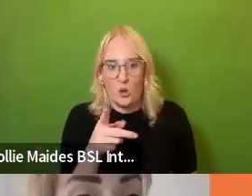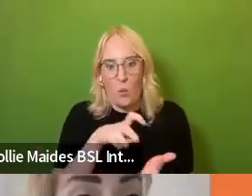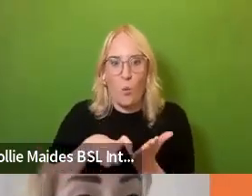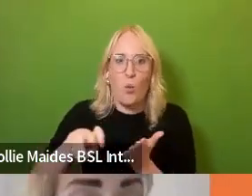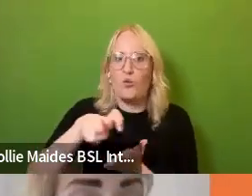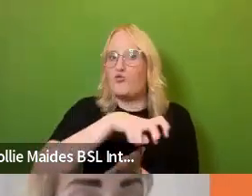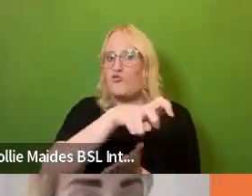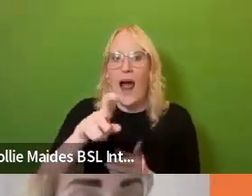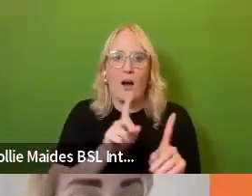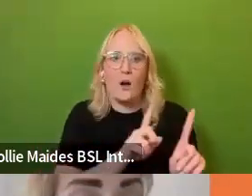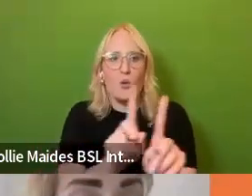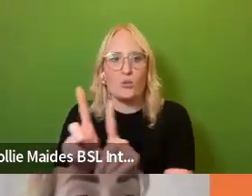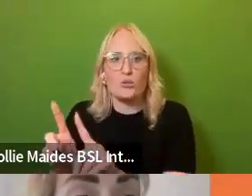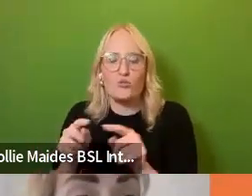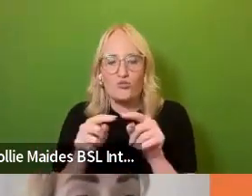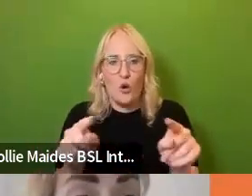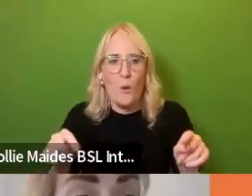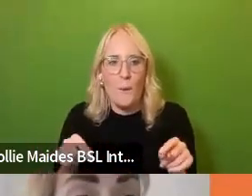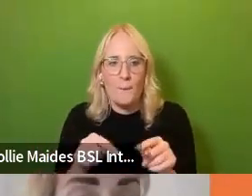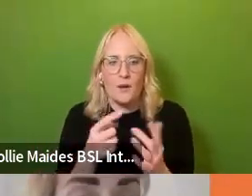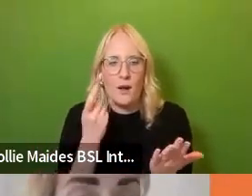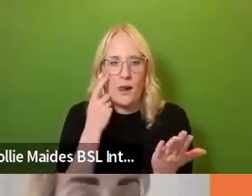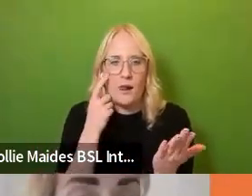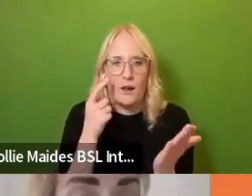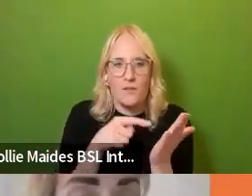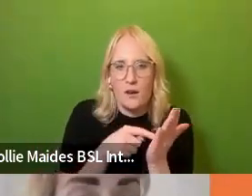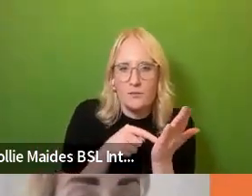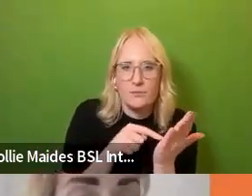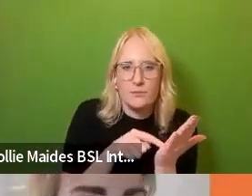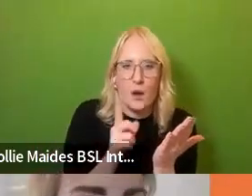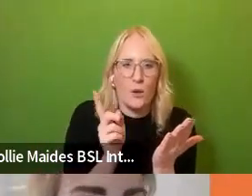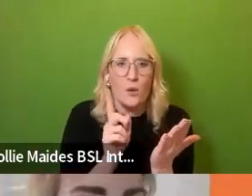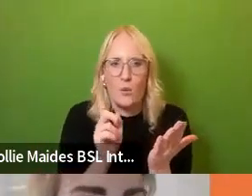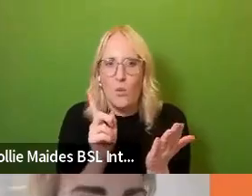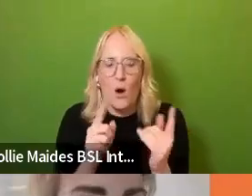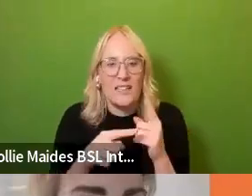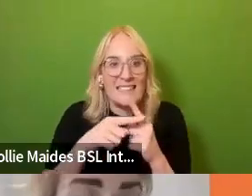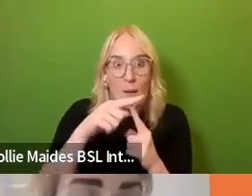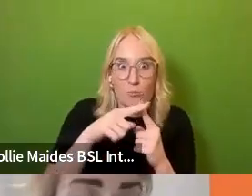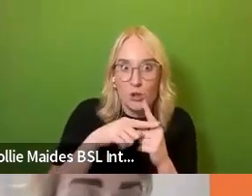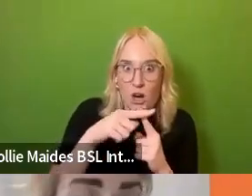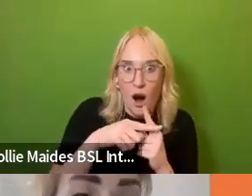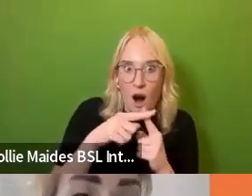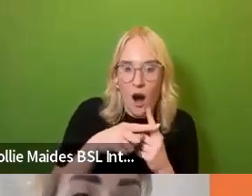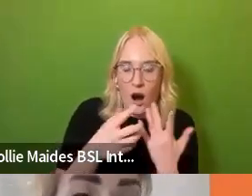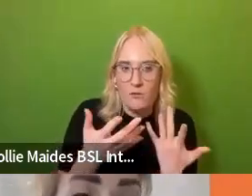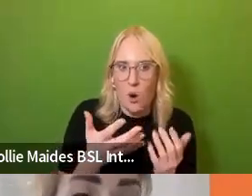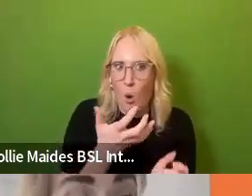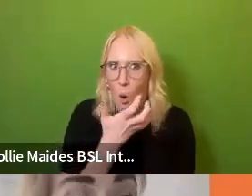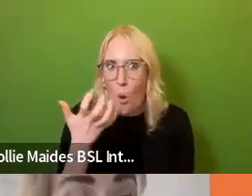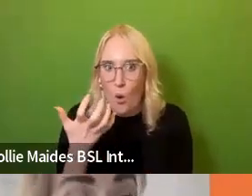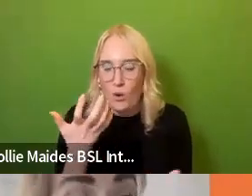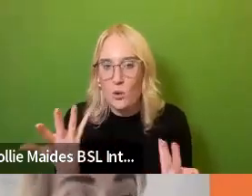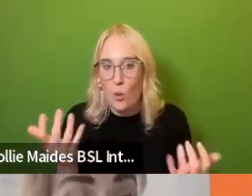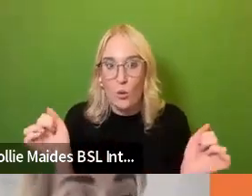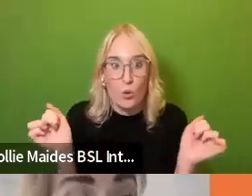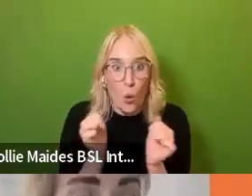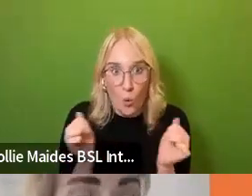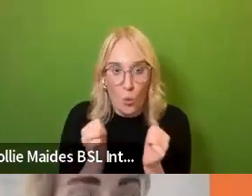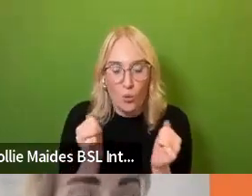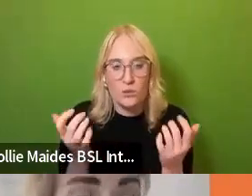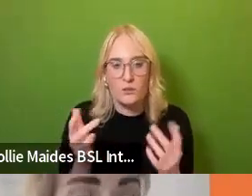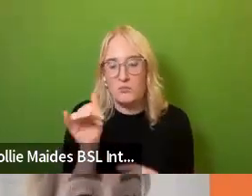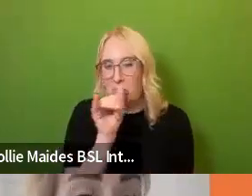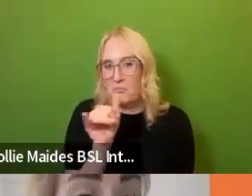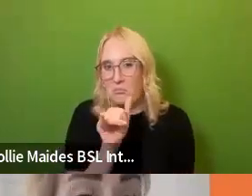different prompts to reflect on. So think about the temperature. Is the temperature in the room too hot, or is it too